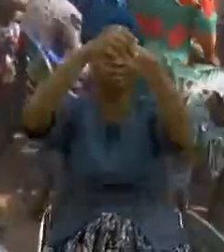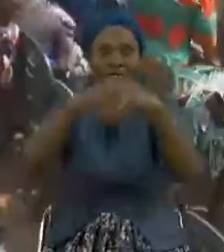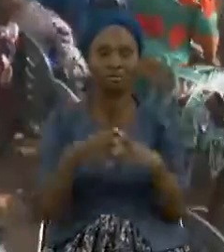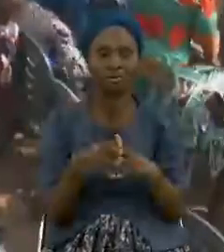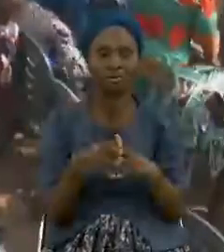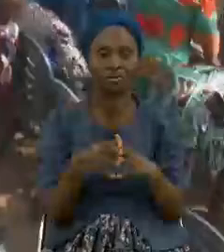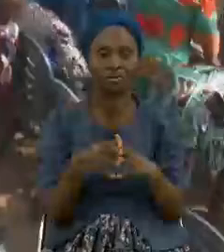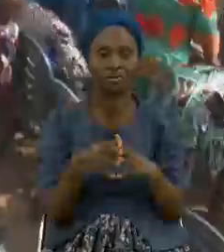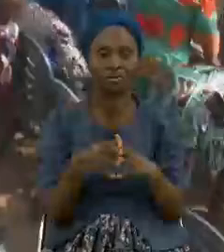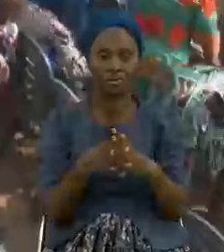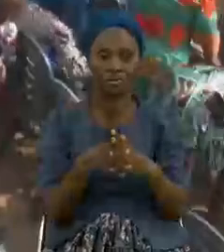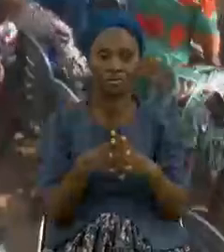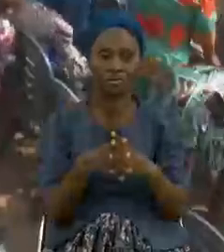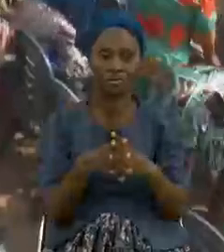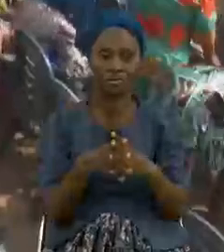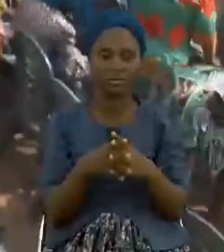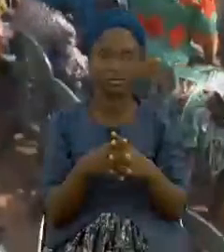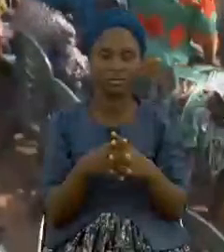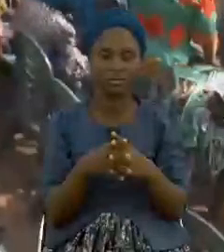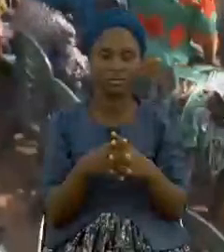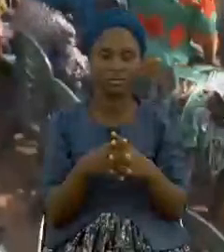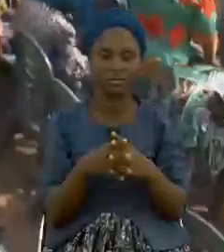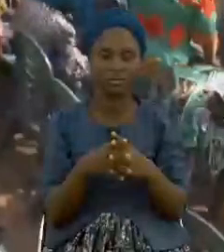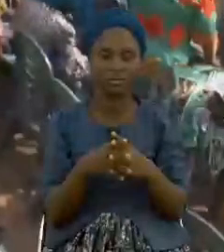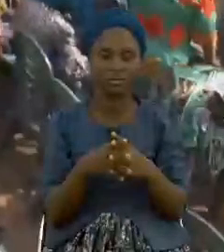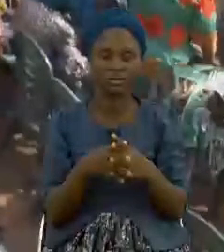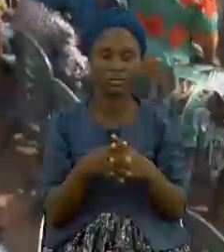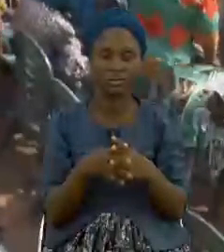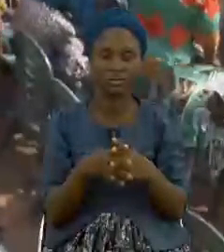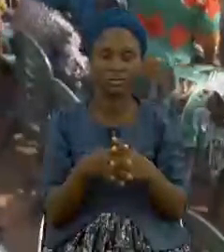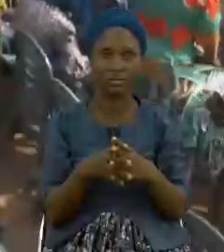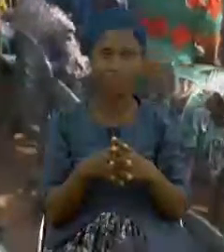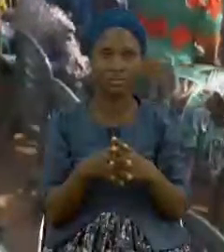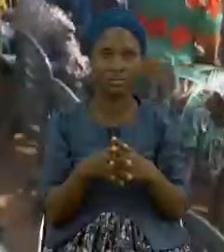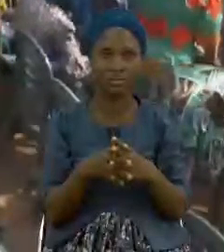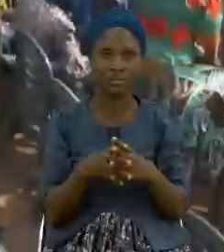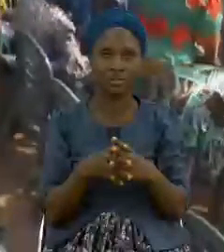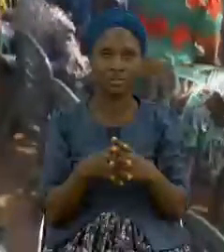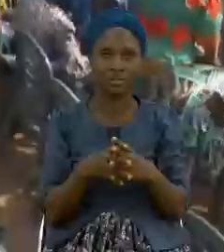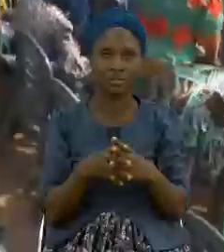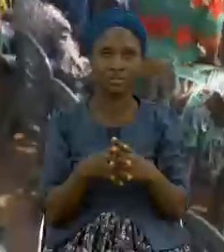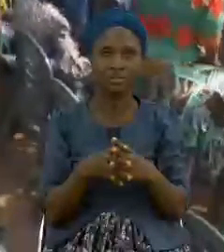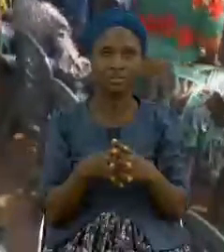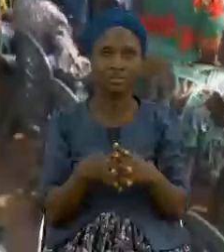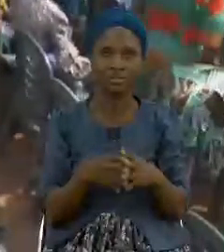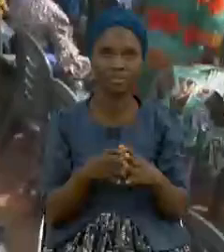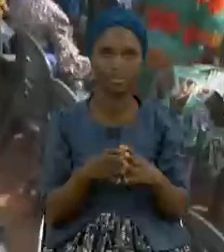You're too man conscious, and you're not God conscious.